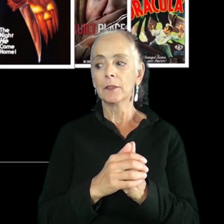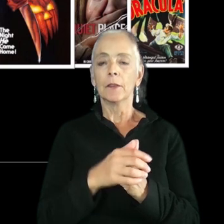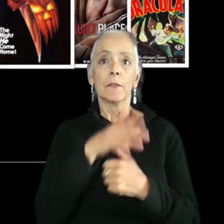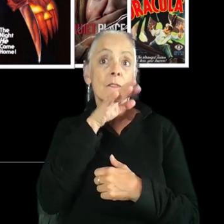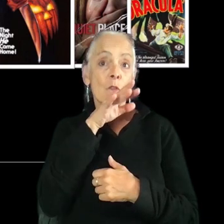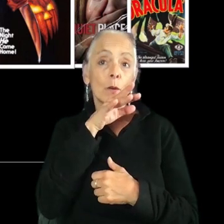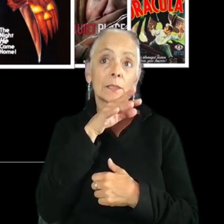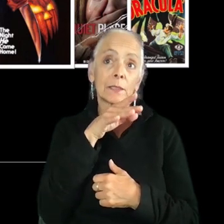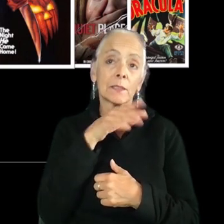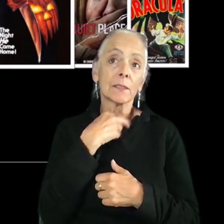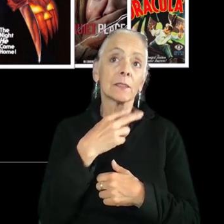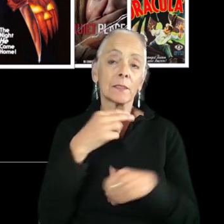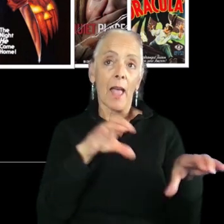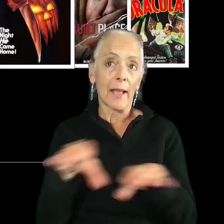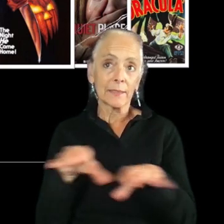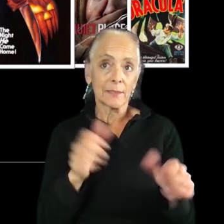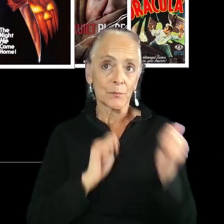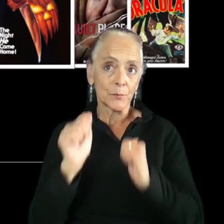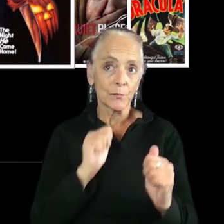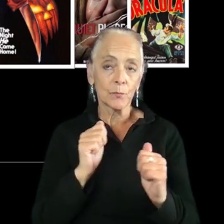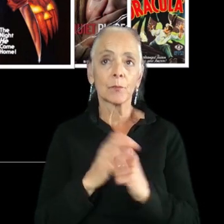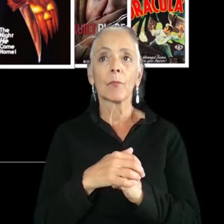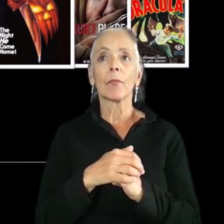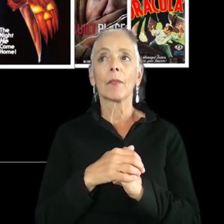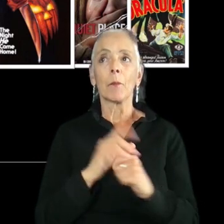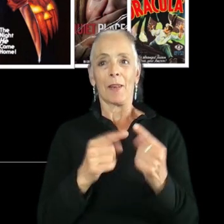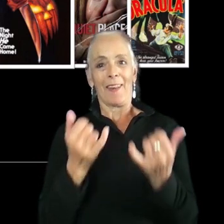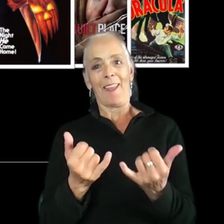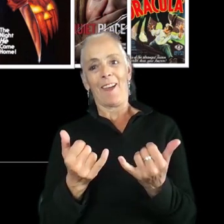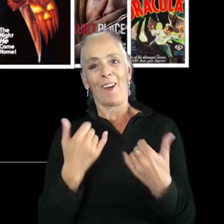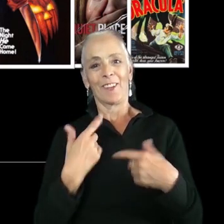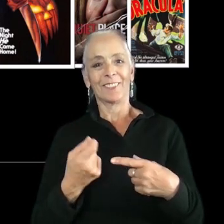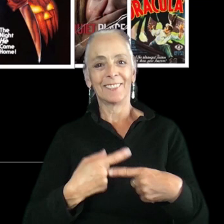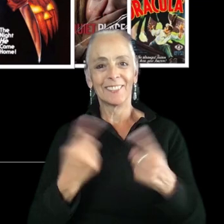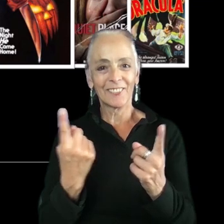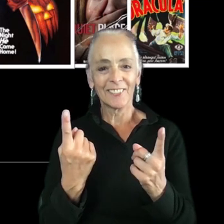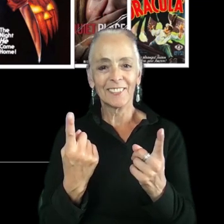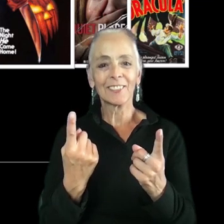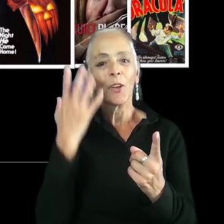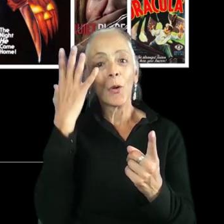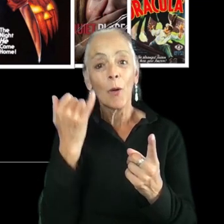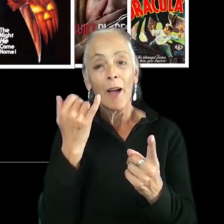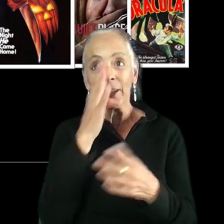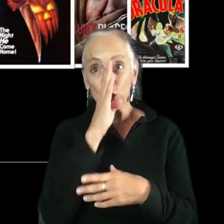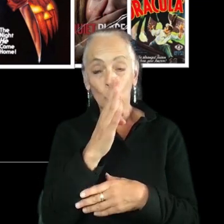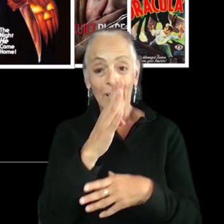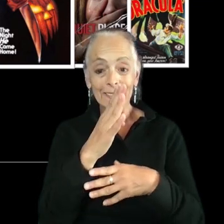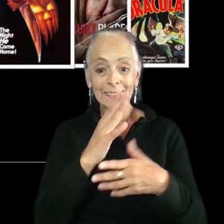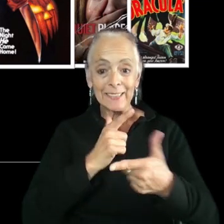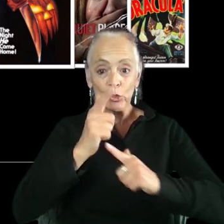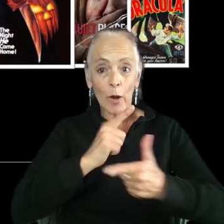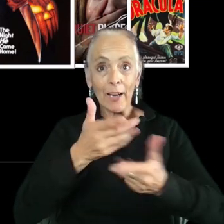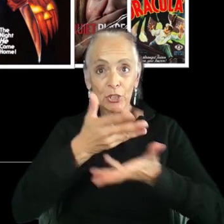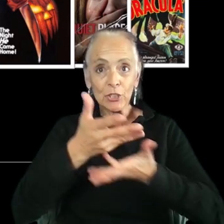performances um but now there's a little bit of a difference and that's the direct interaction that the user can